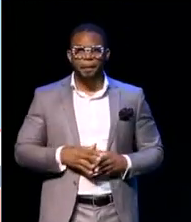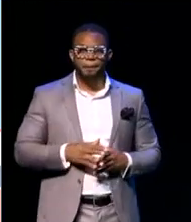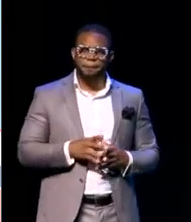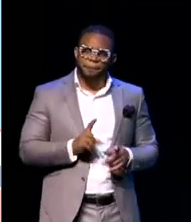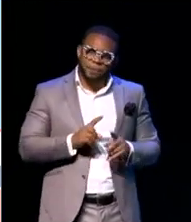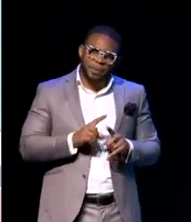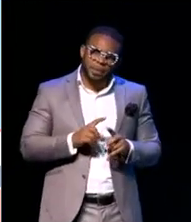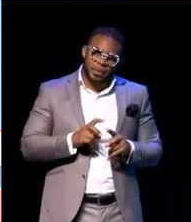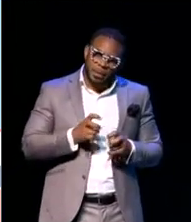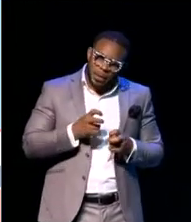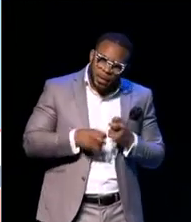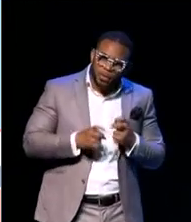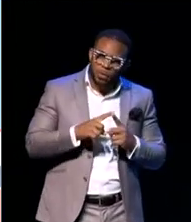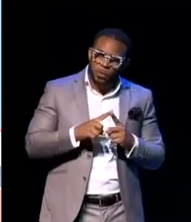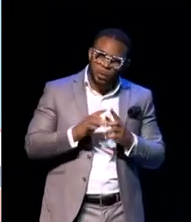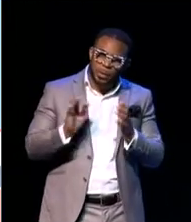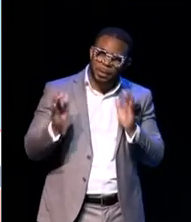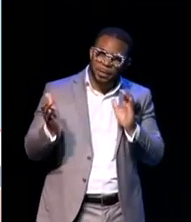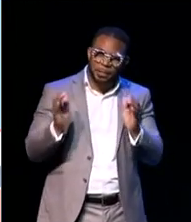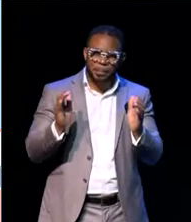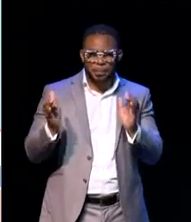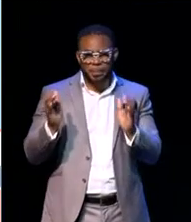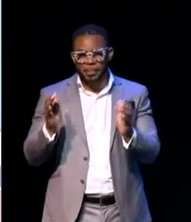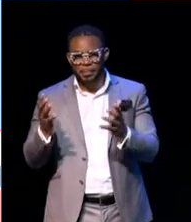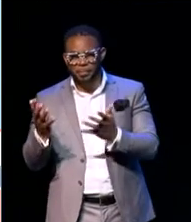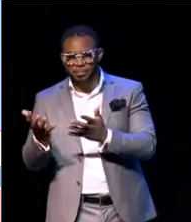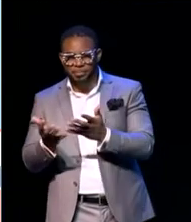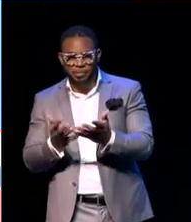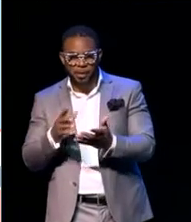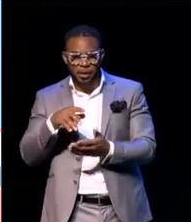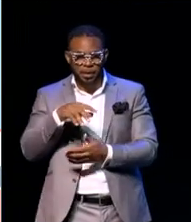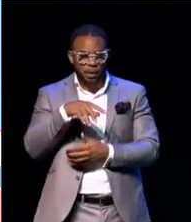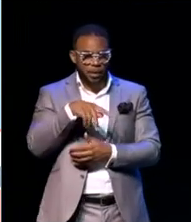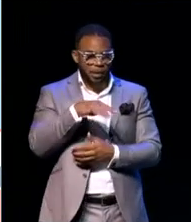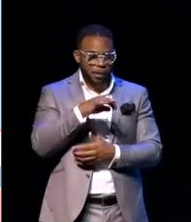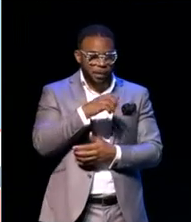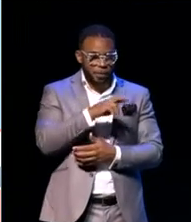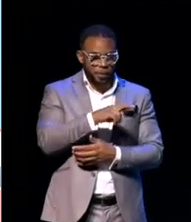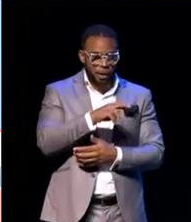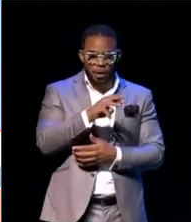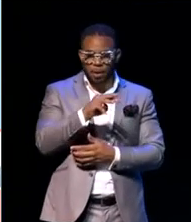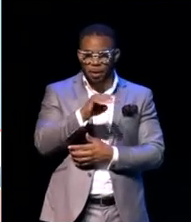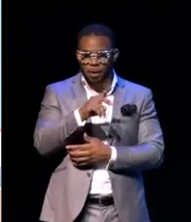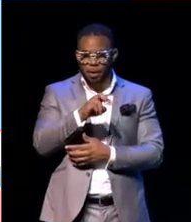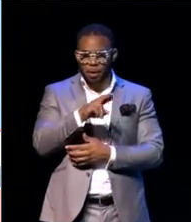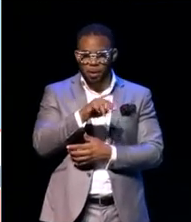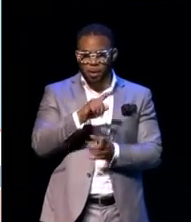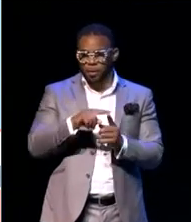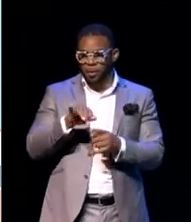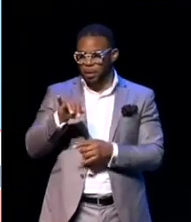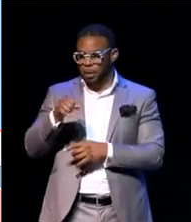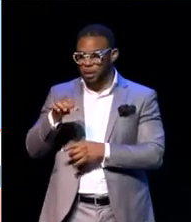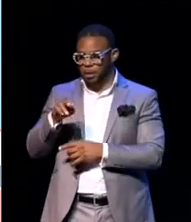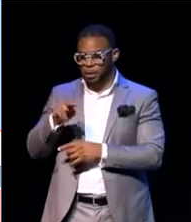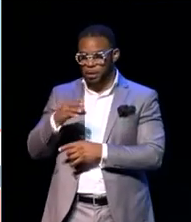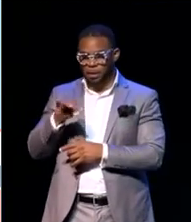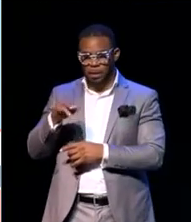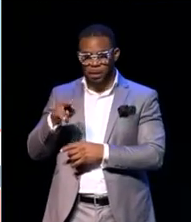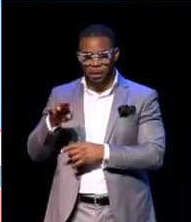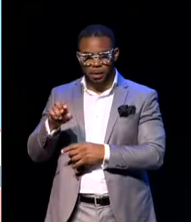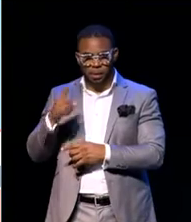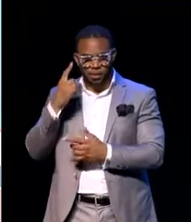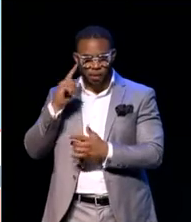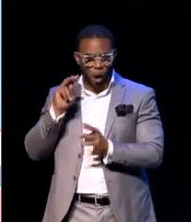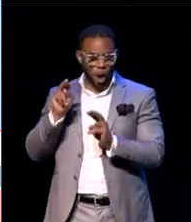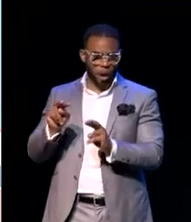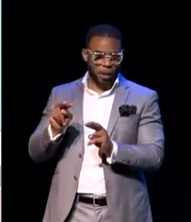it's difficult to compare the Pfizer and Moderna vaccines to the Johnson & Johnson vaccine in terms